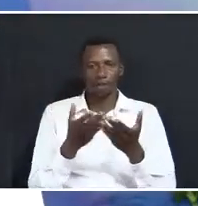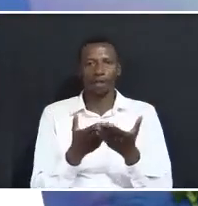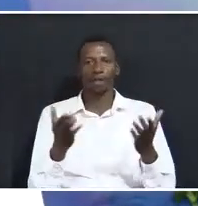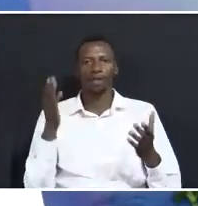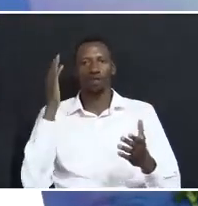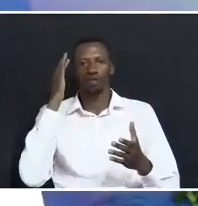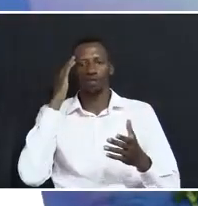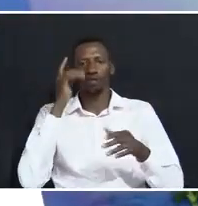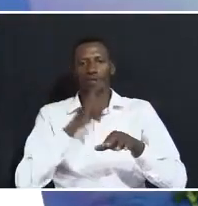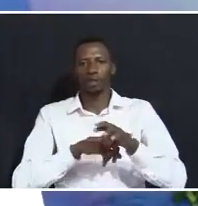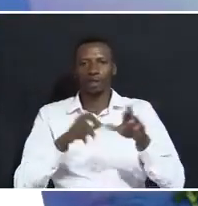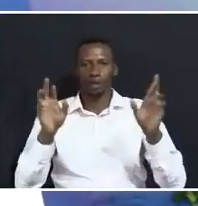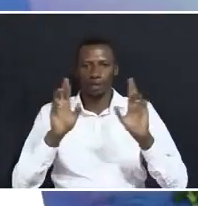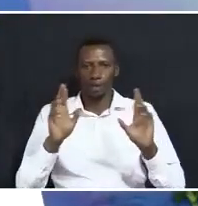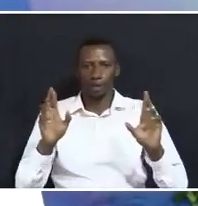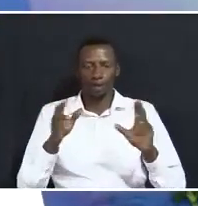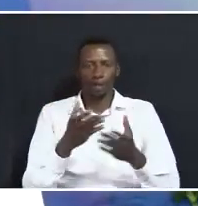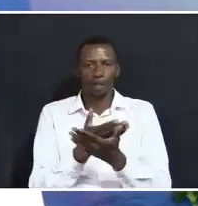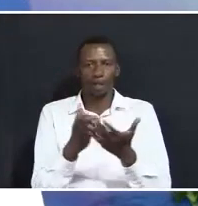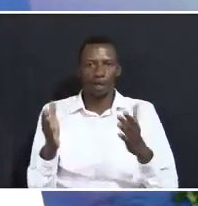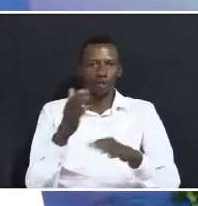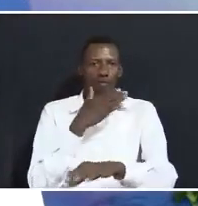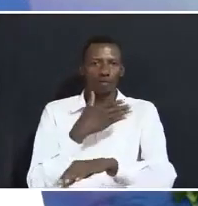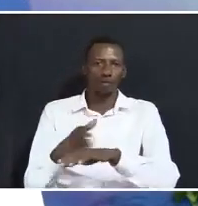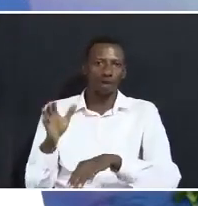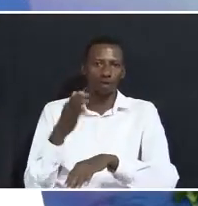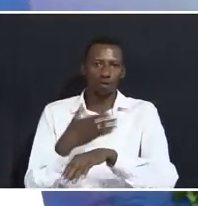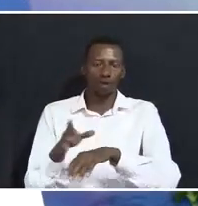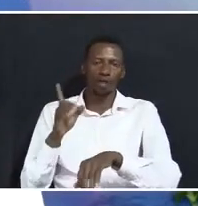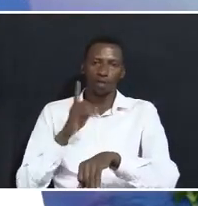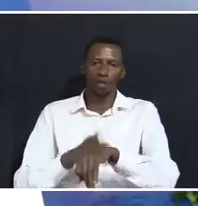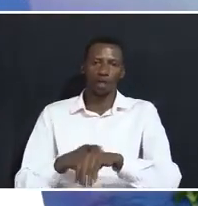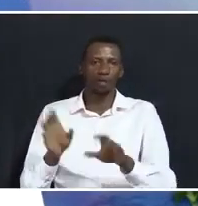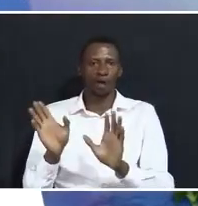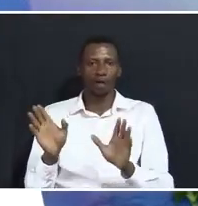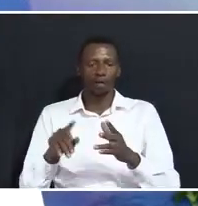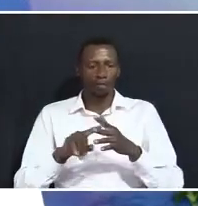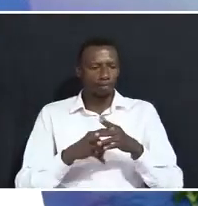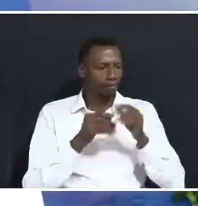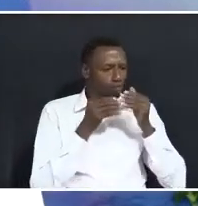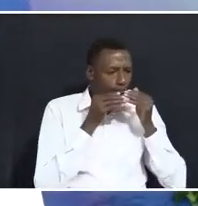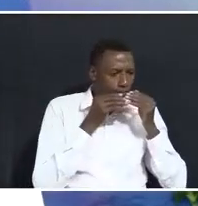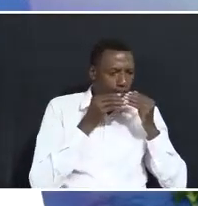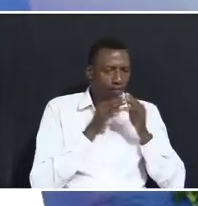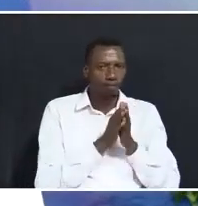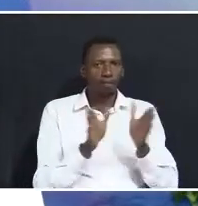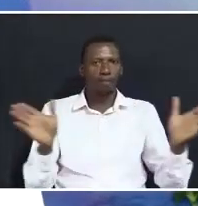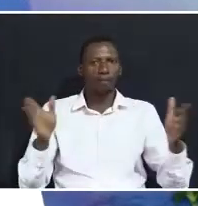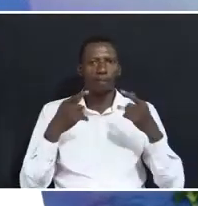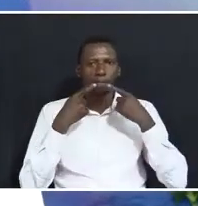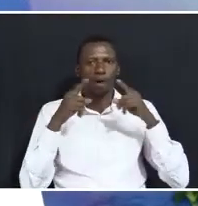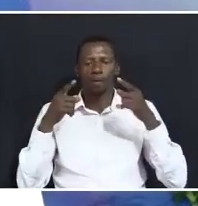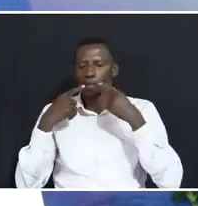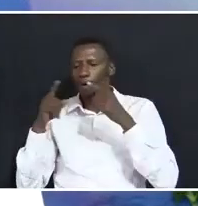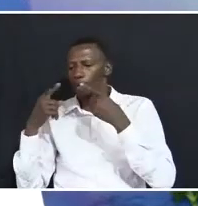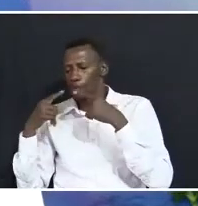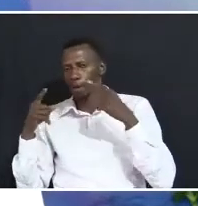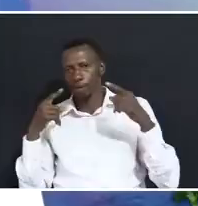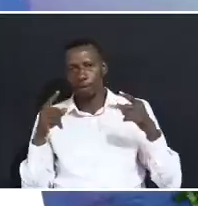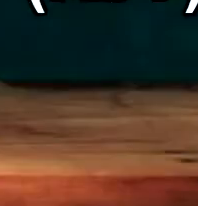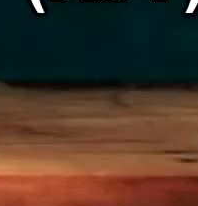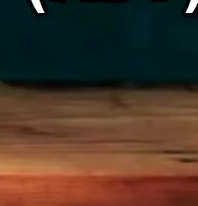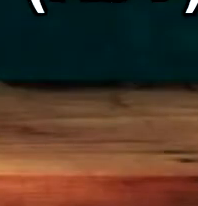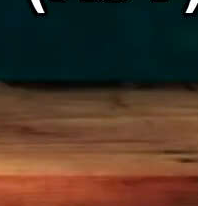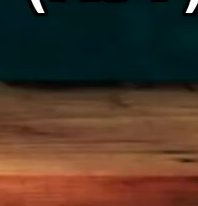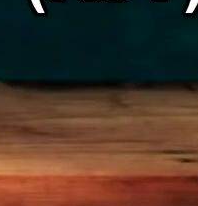known, and they did not waste time. They began to publish their Savior. They